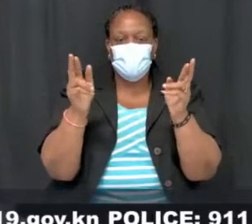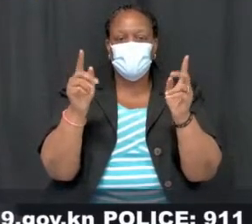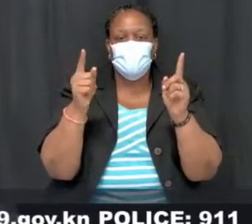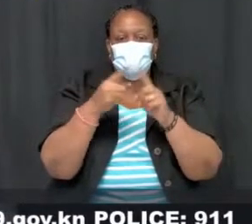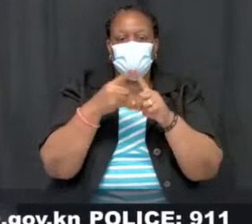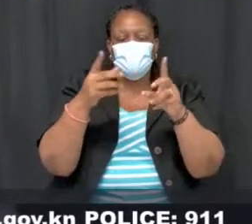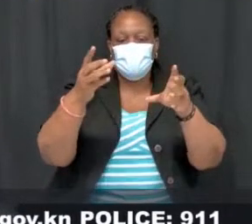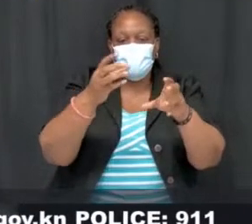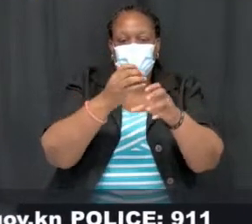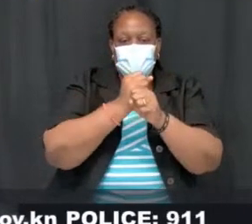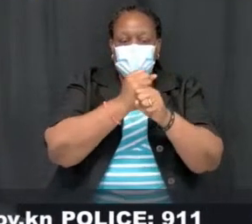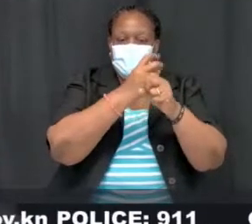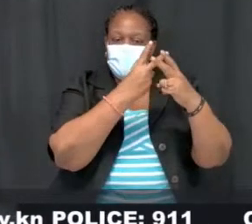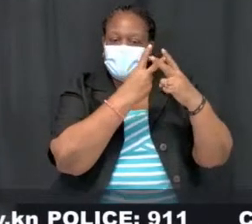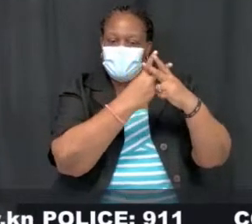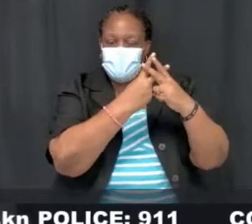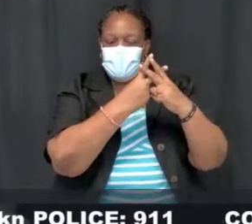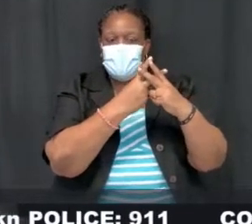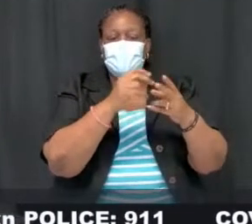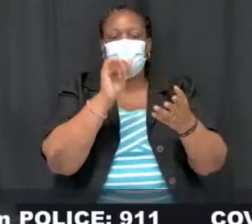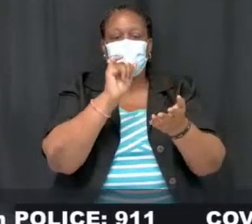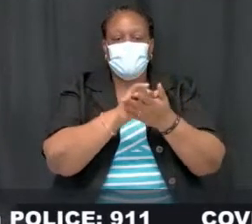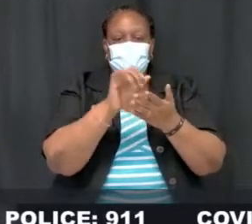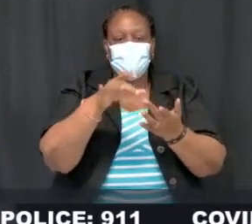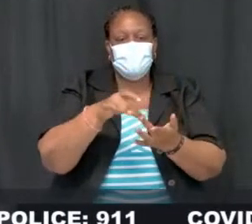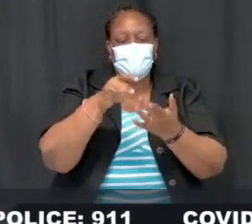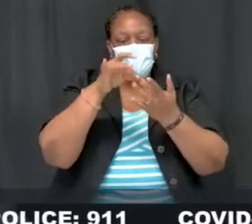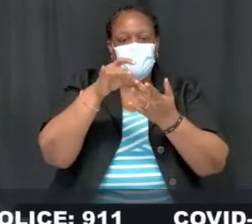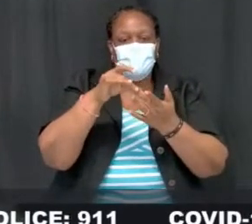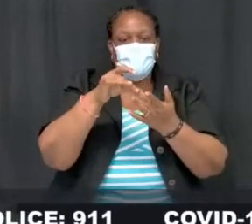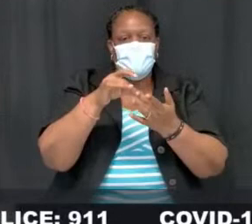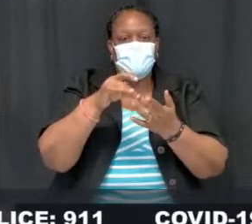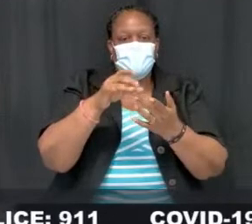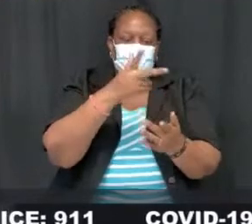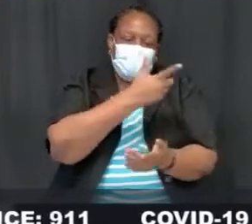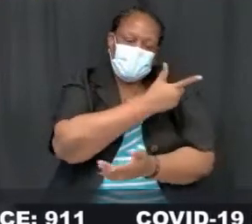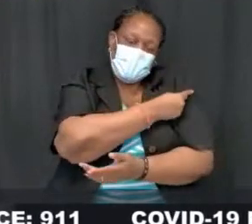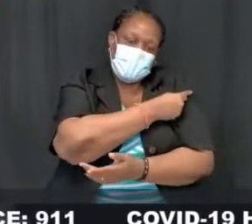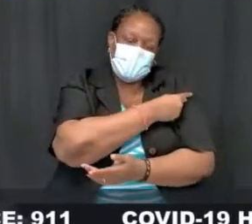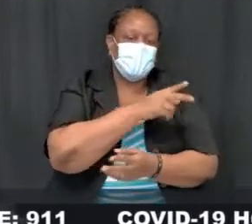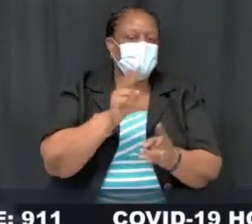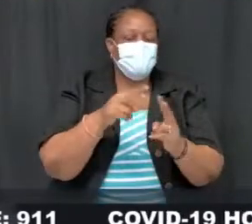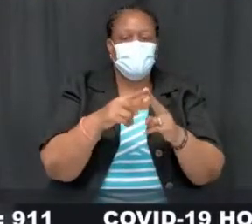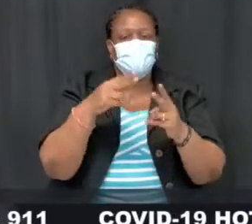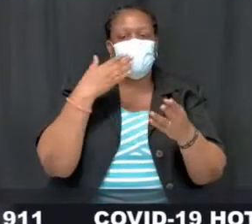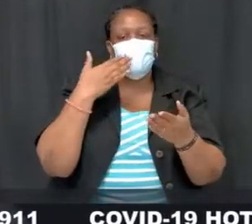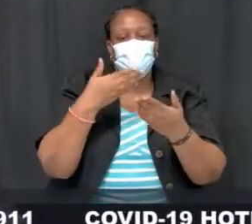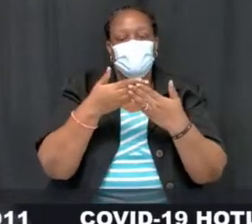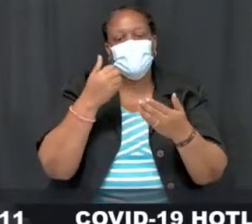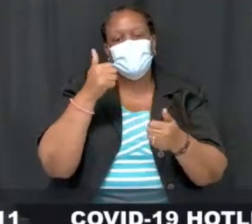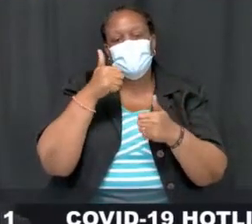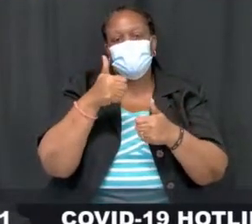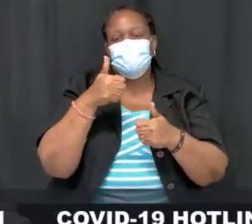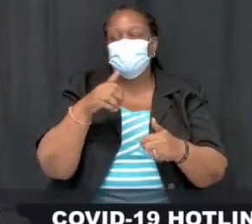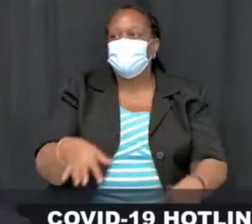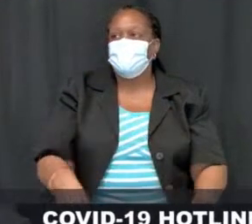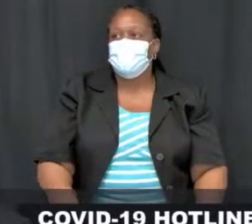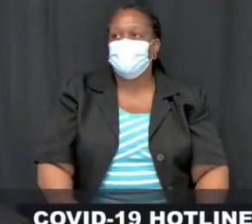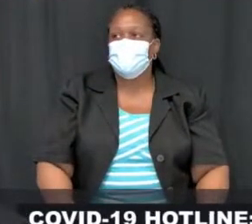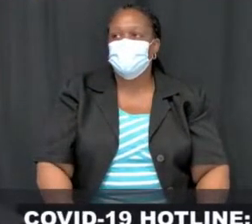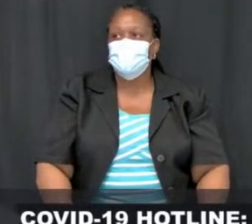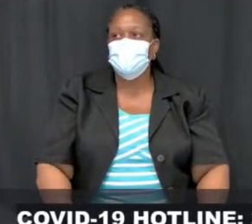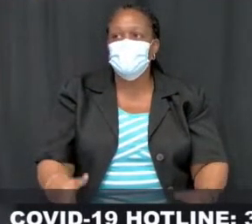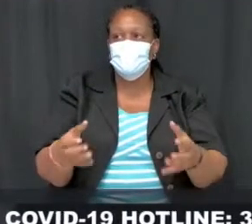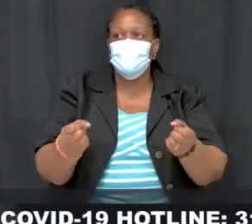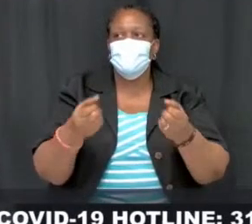required for the storage of the Pfizer vaccines. And at this time, I want to send our